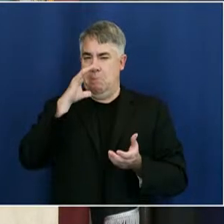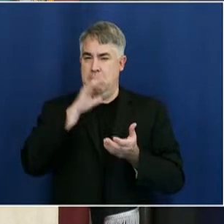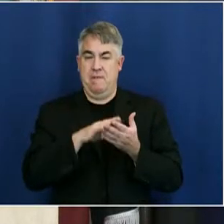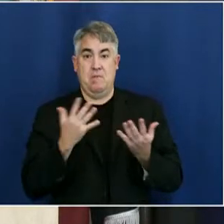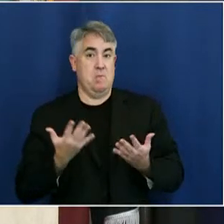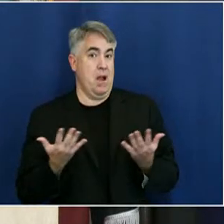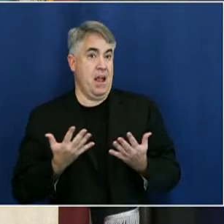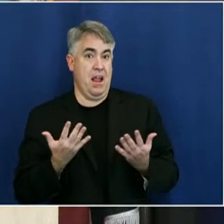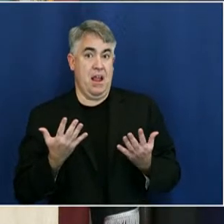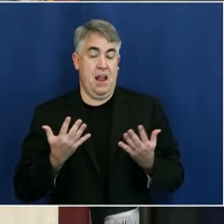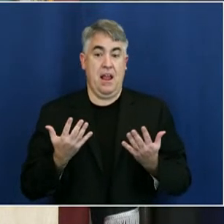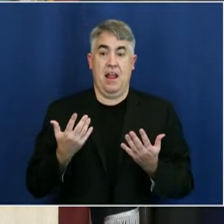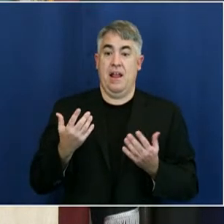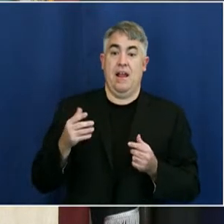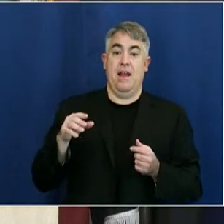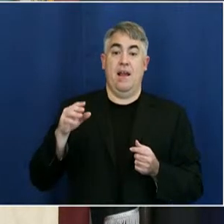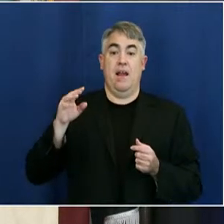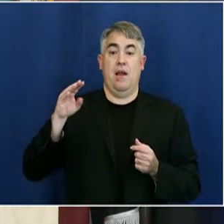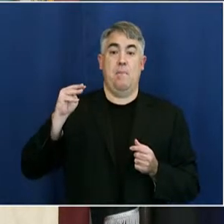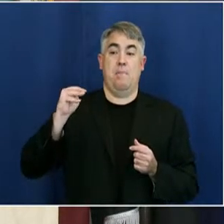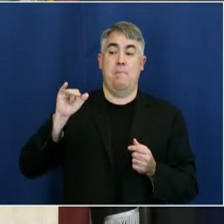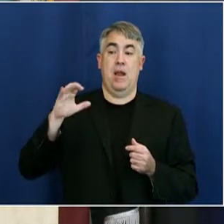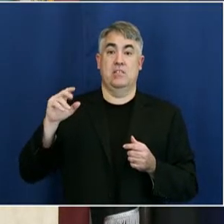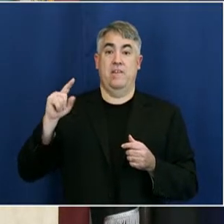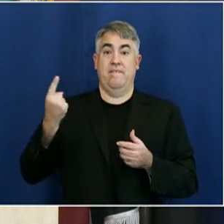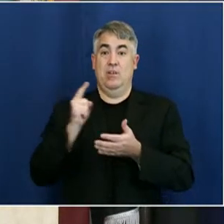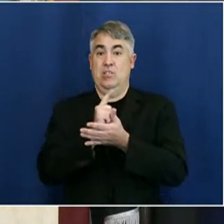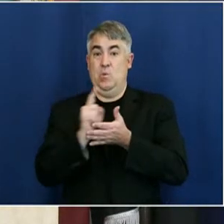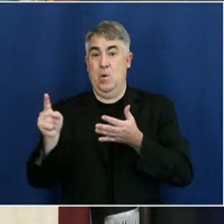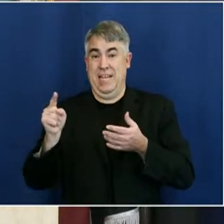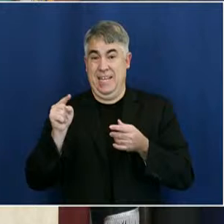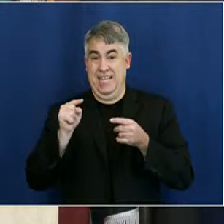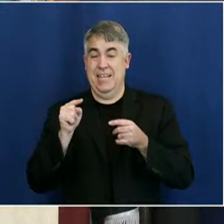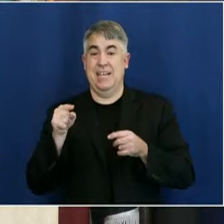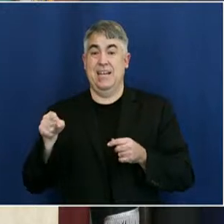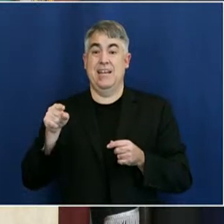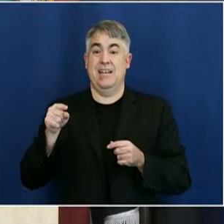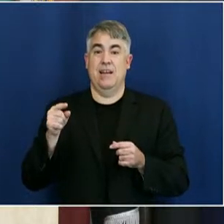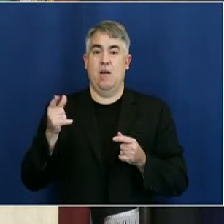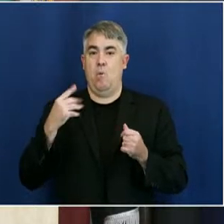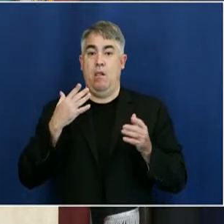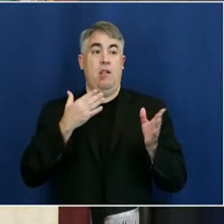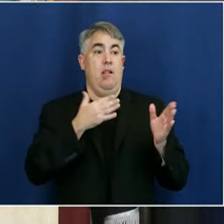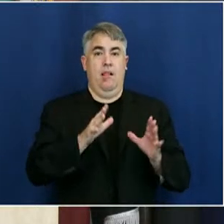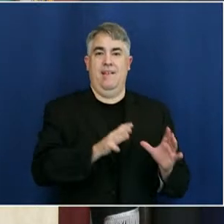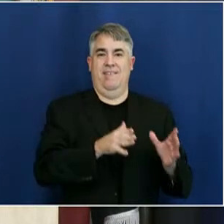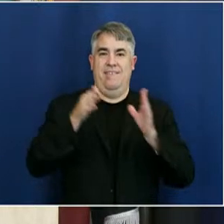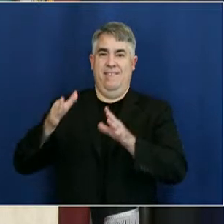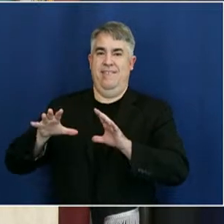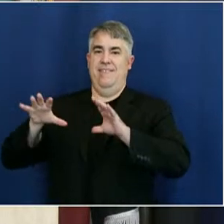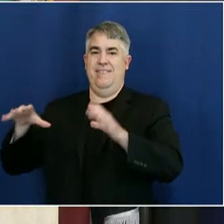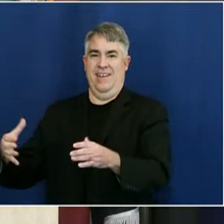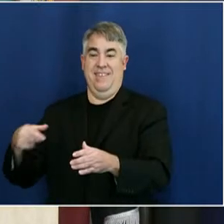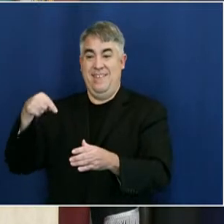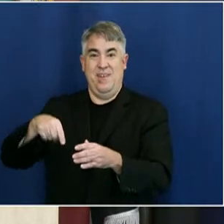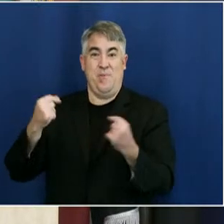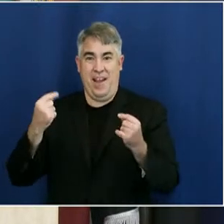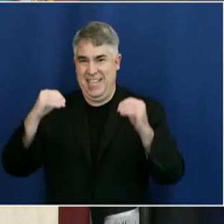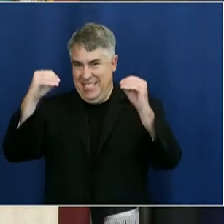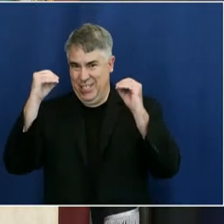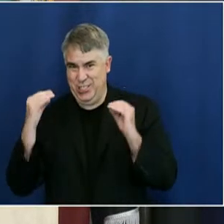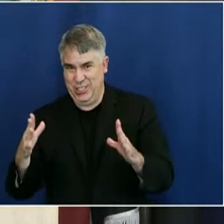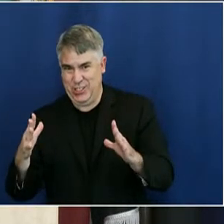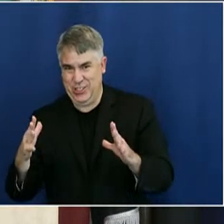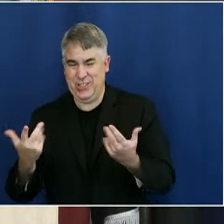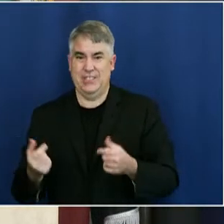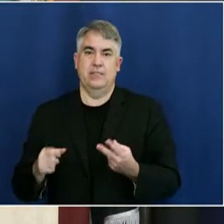at the first week of March, we will be able to move into that first tier of essential workers, teachers, food and agriculture, and law